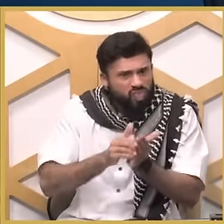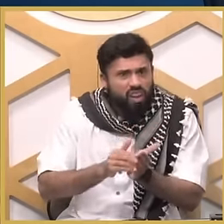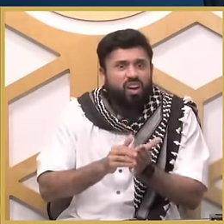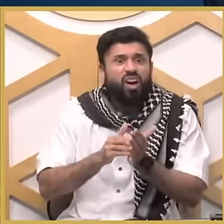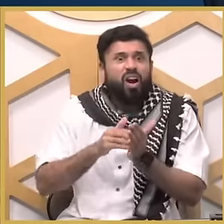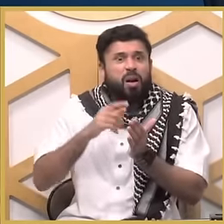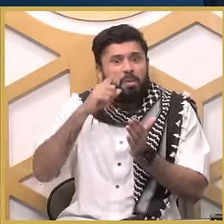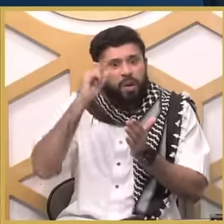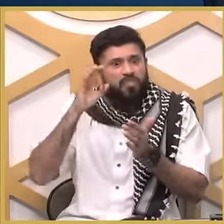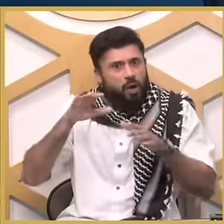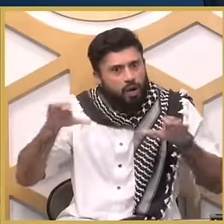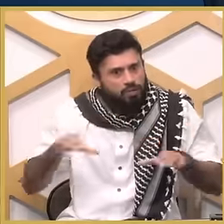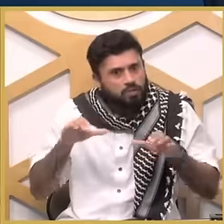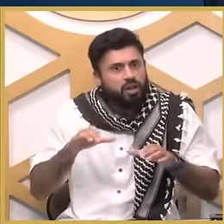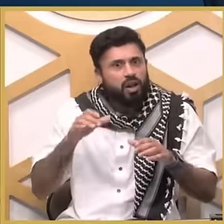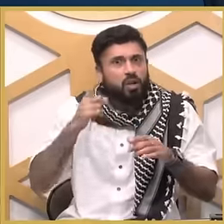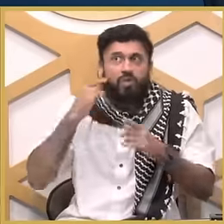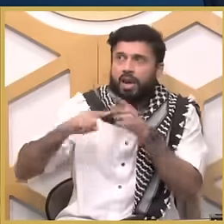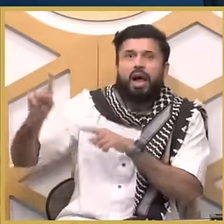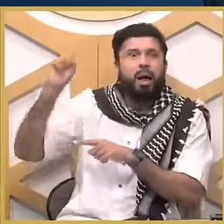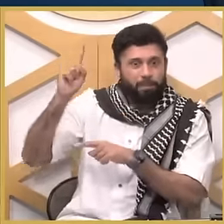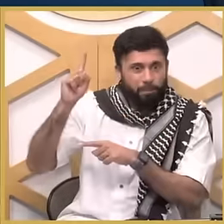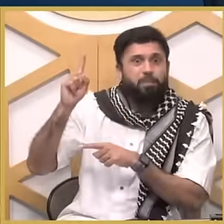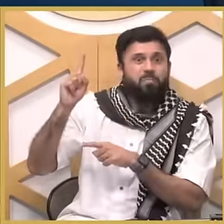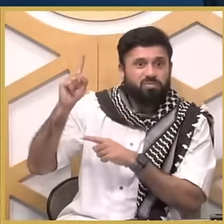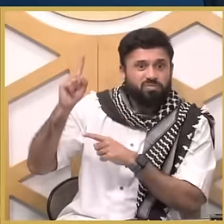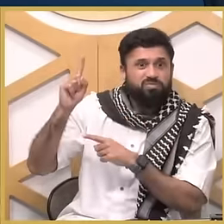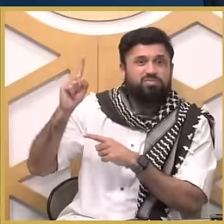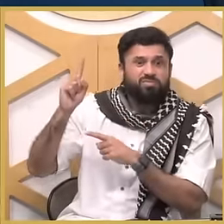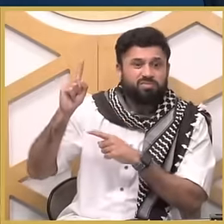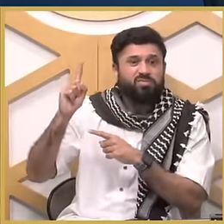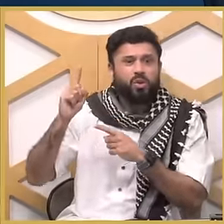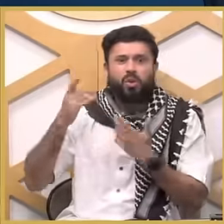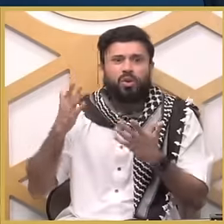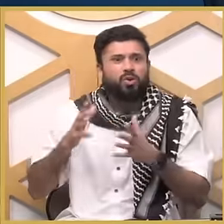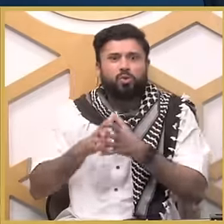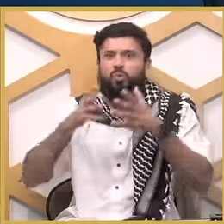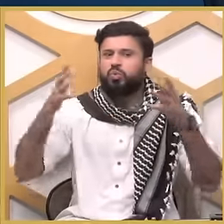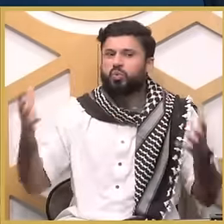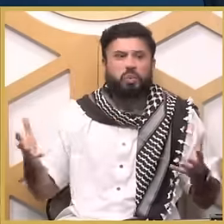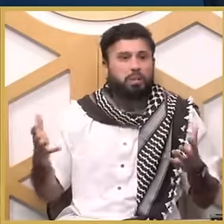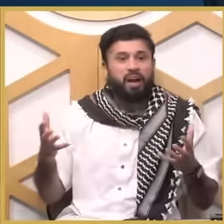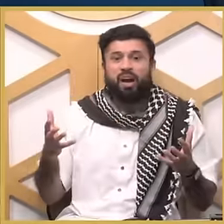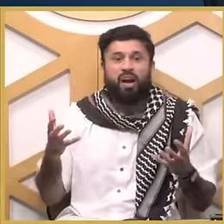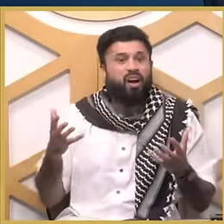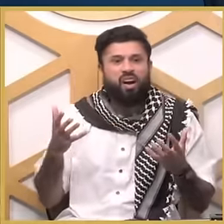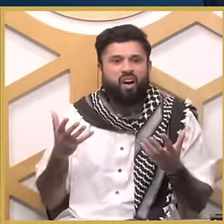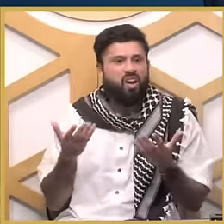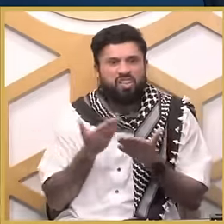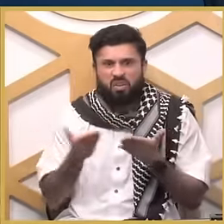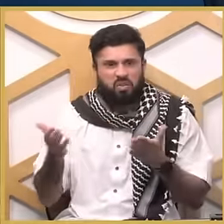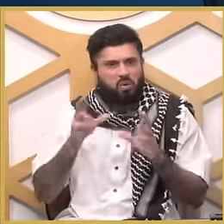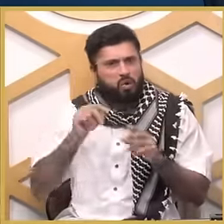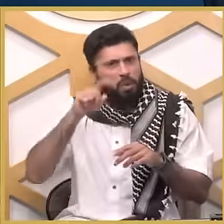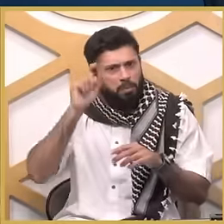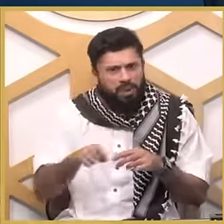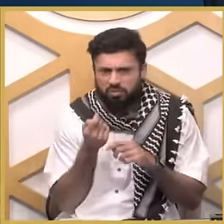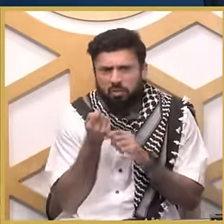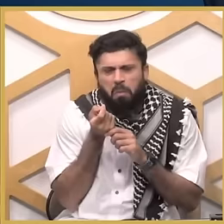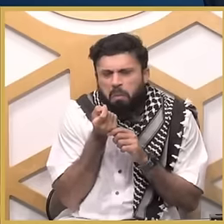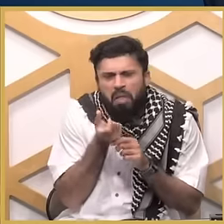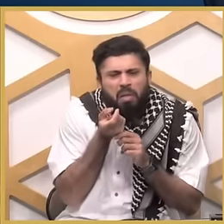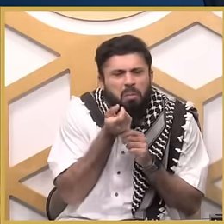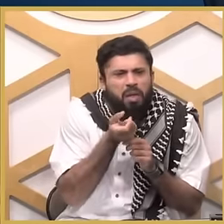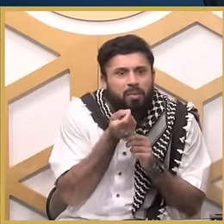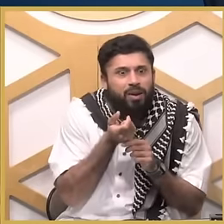It doesn't have to be something with big resources, really. Anything little that you do, but you have it in your heart, you're doing it for the sake of Allah subhanahu wa ta'ala, it could be the one that will